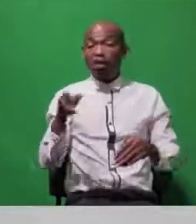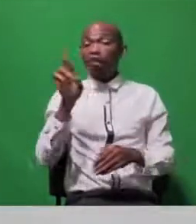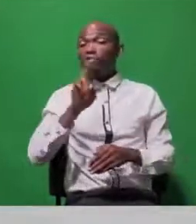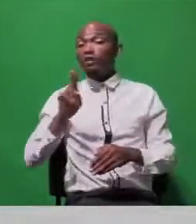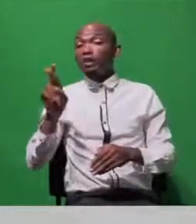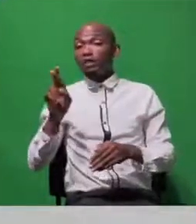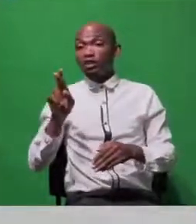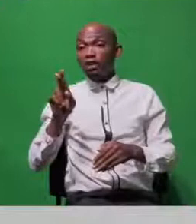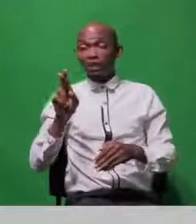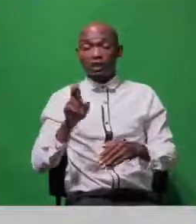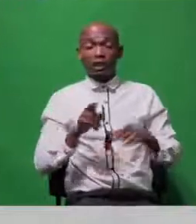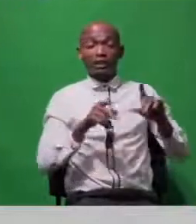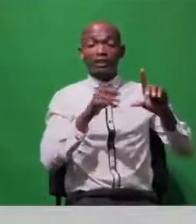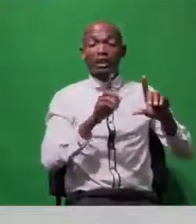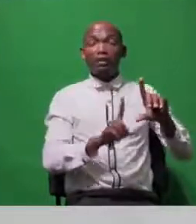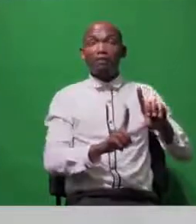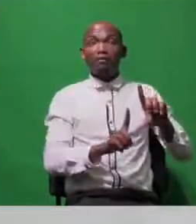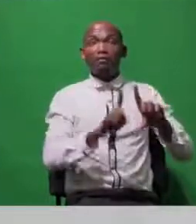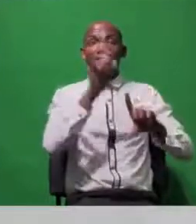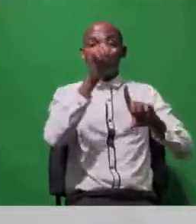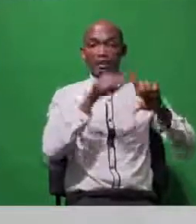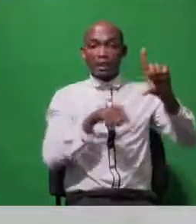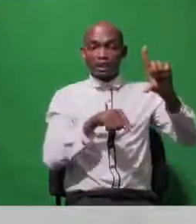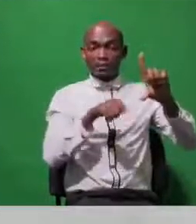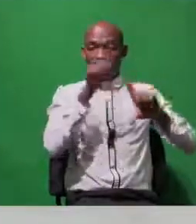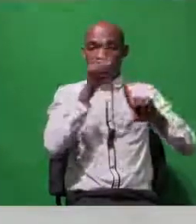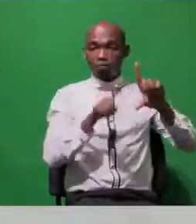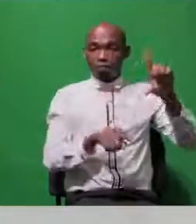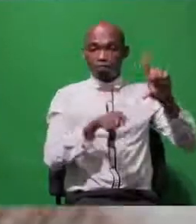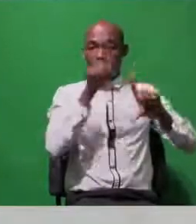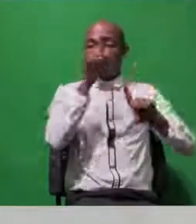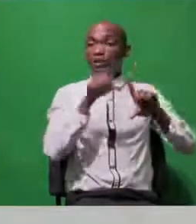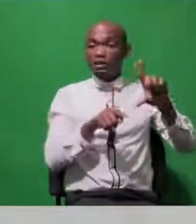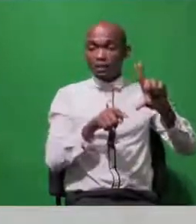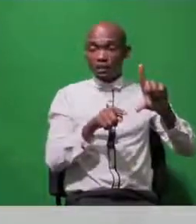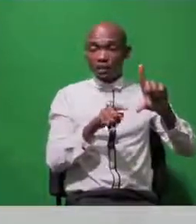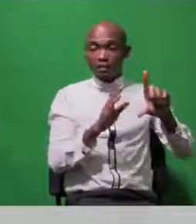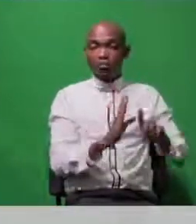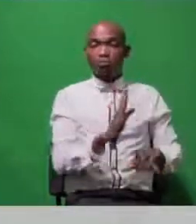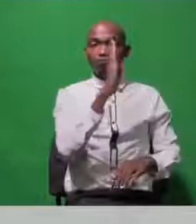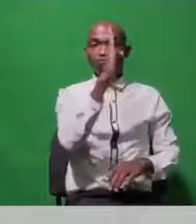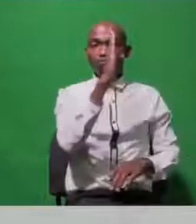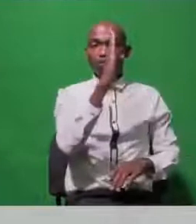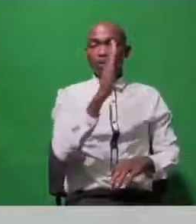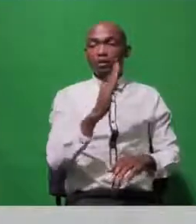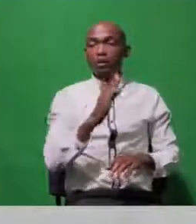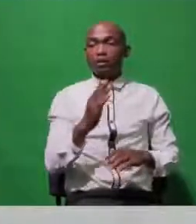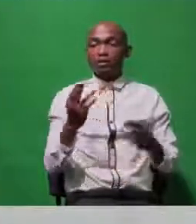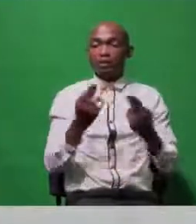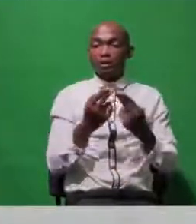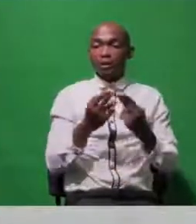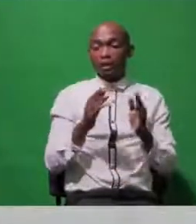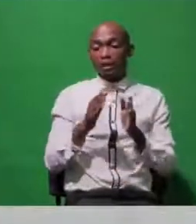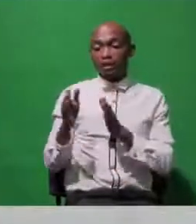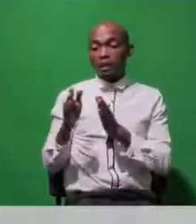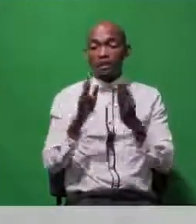vertical line. So the image will be in the other side of the mirror. And